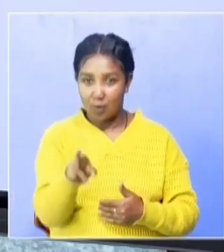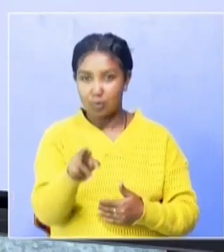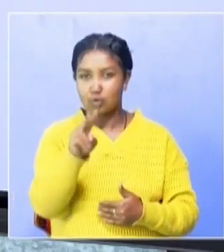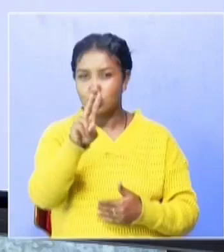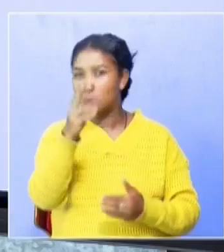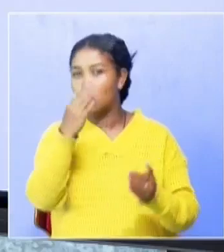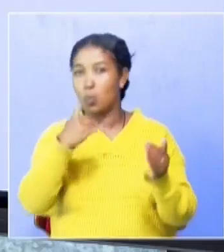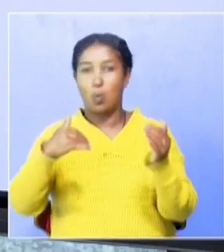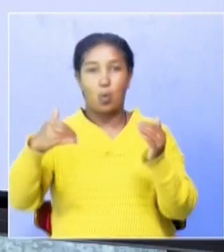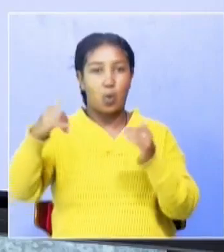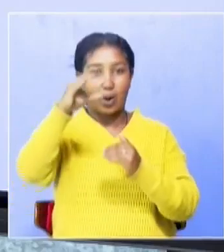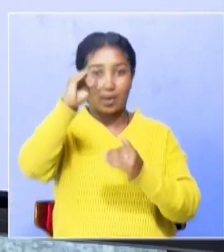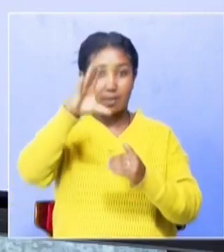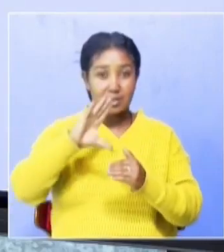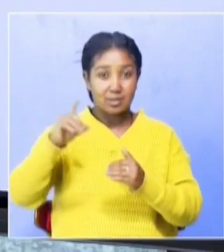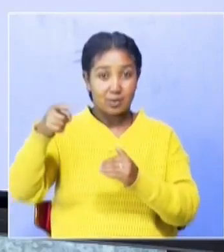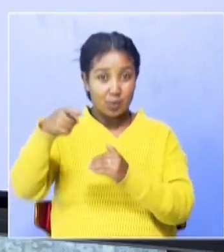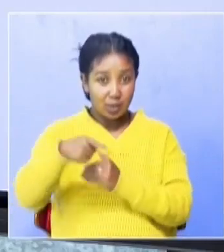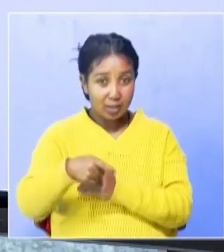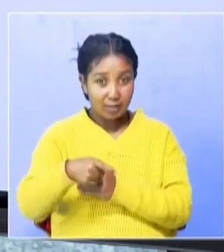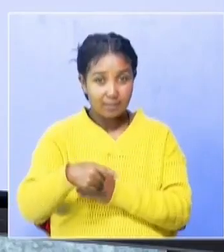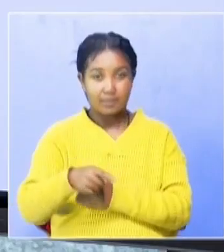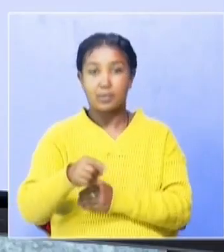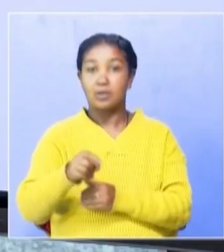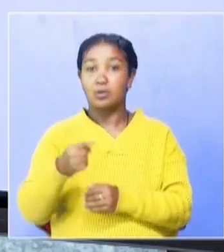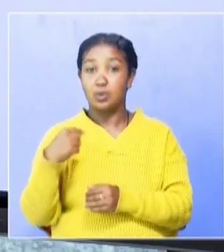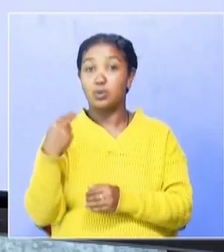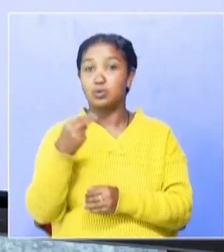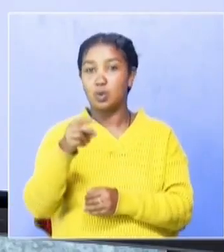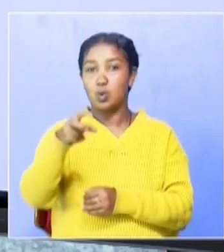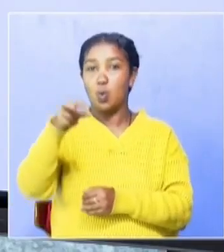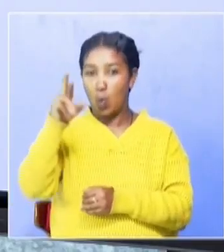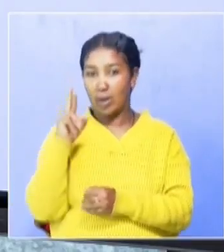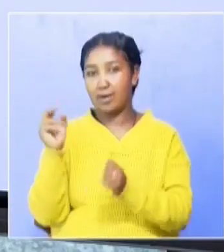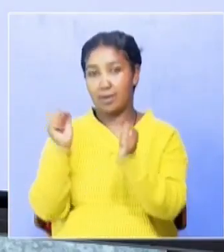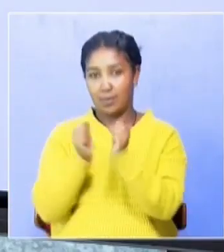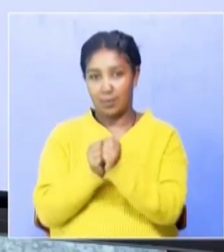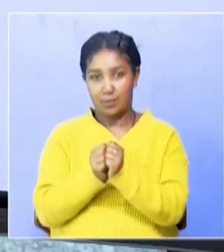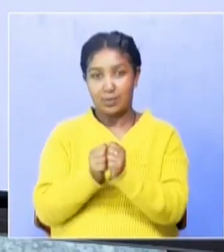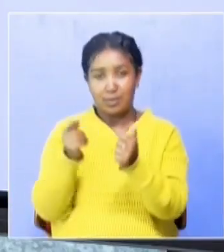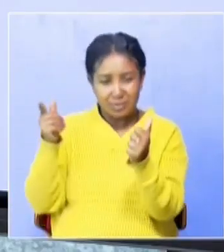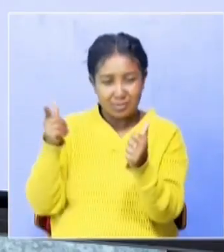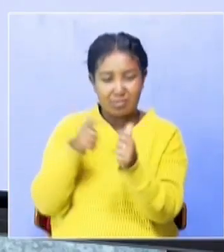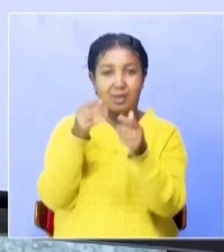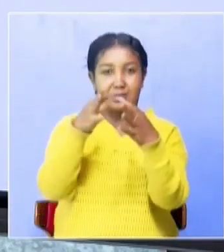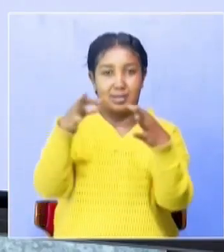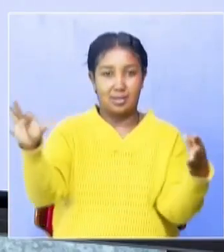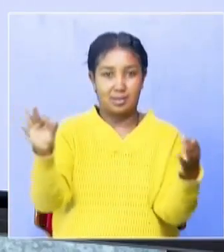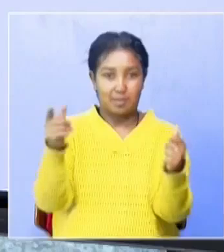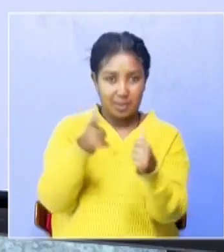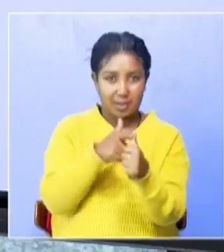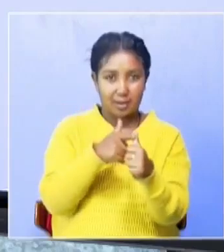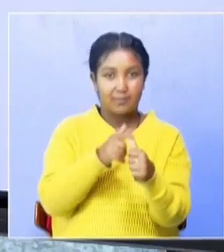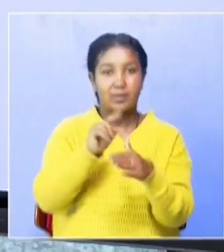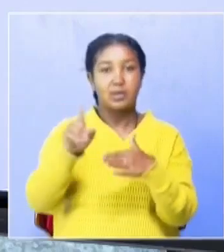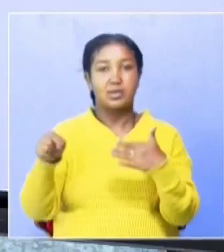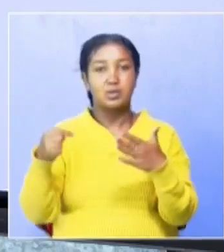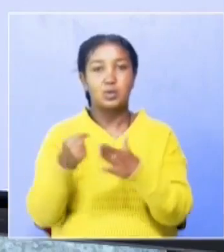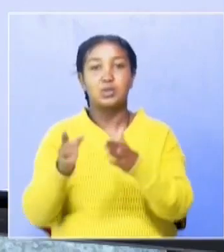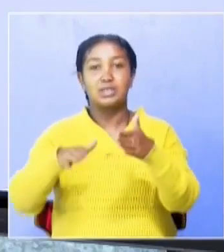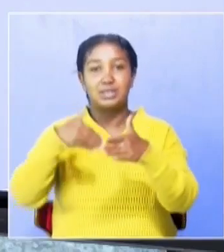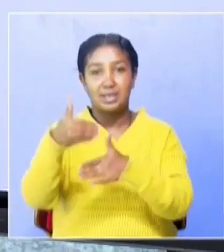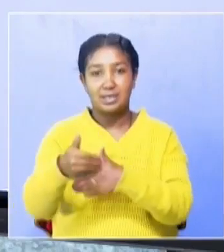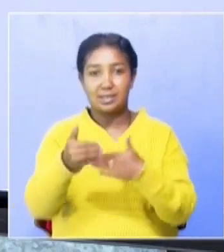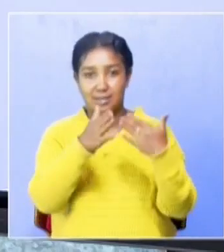or more than subjects, so you have to use what? Where? At the beginning of the sentence. So then, here